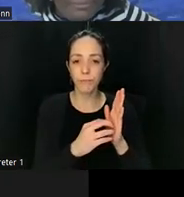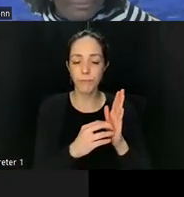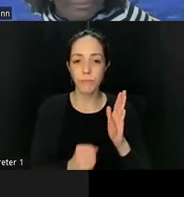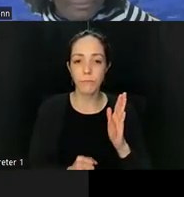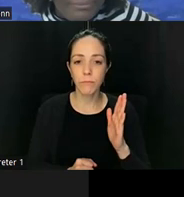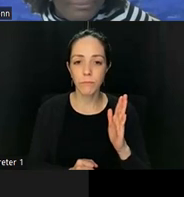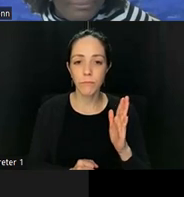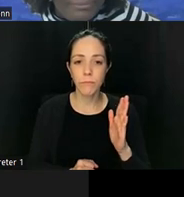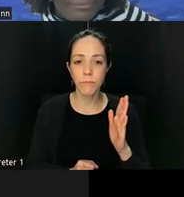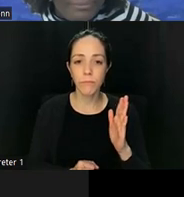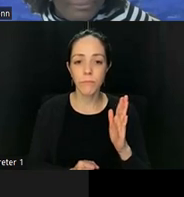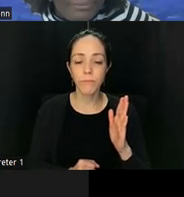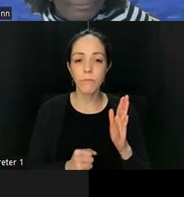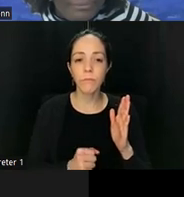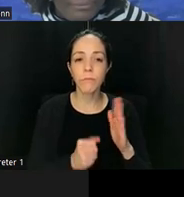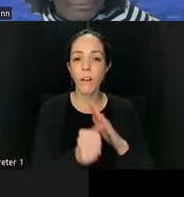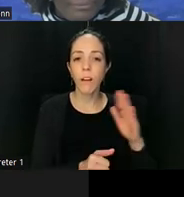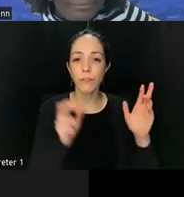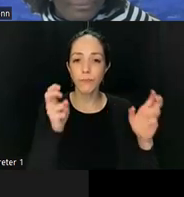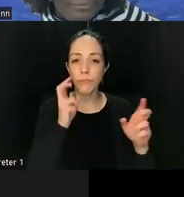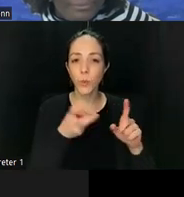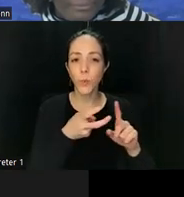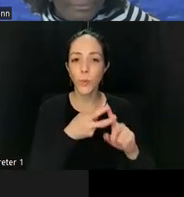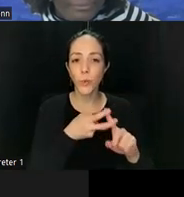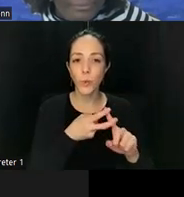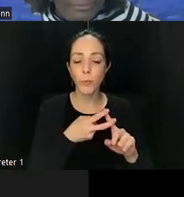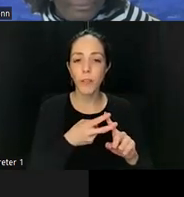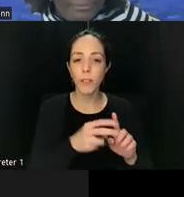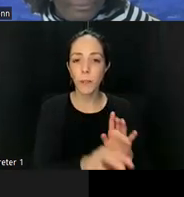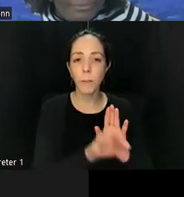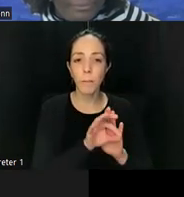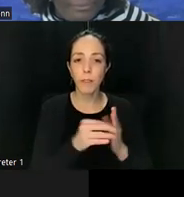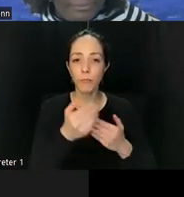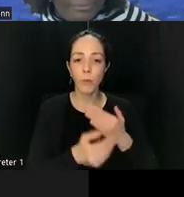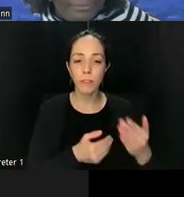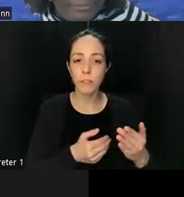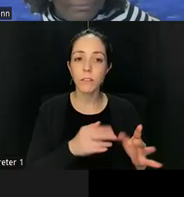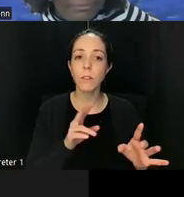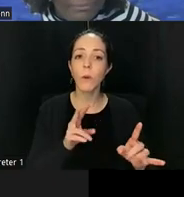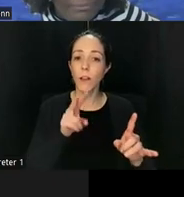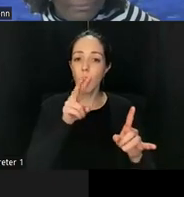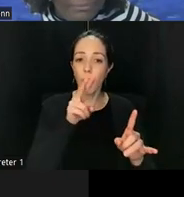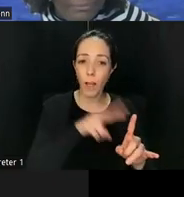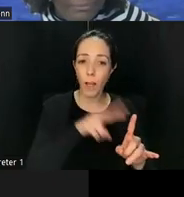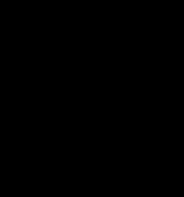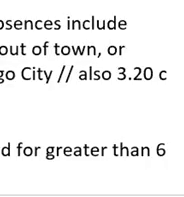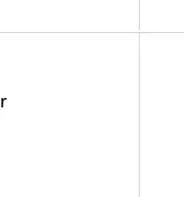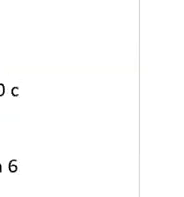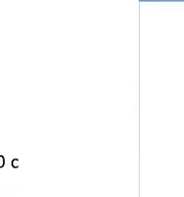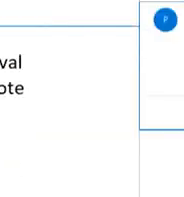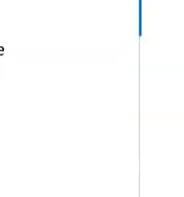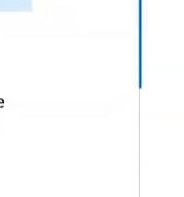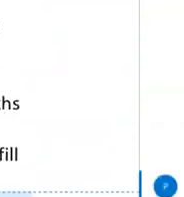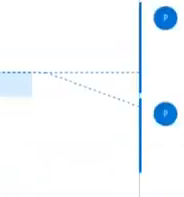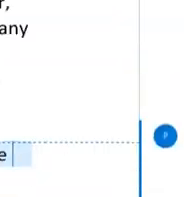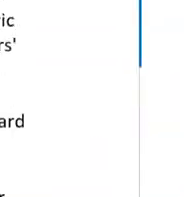under recruitment and appointment process where applications and applicants could be screened by the board to